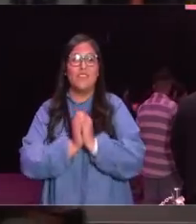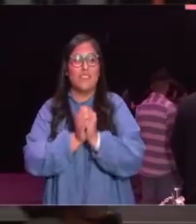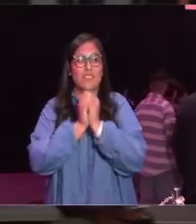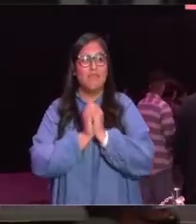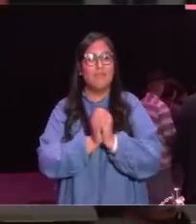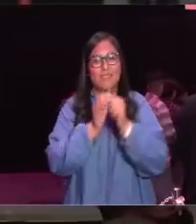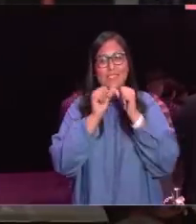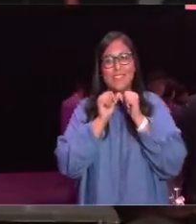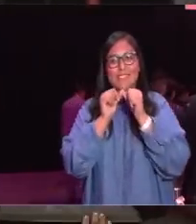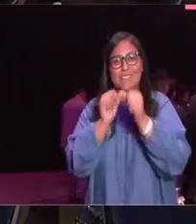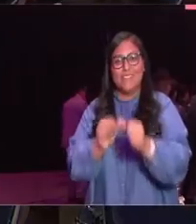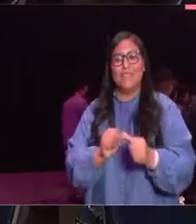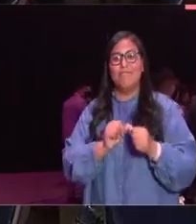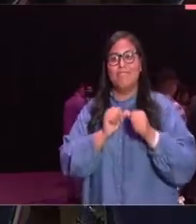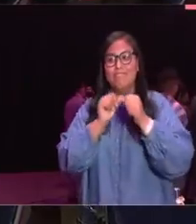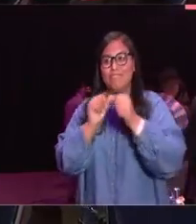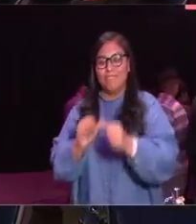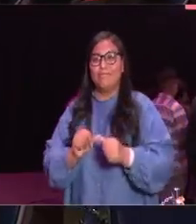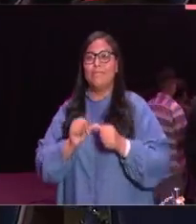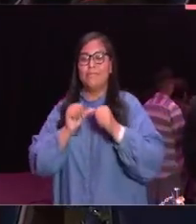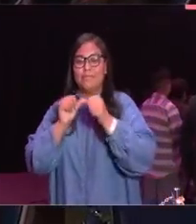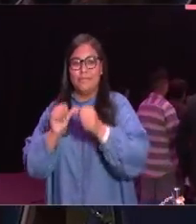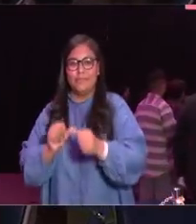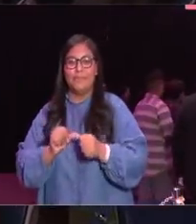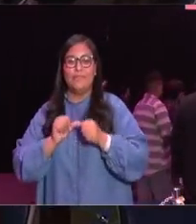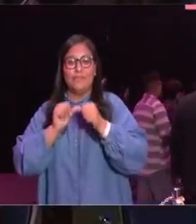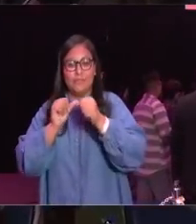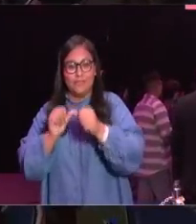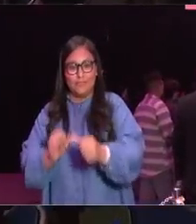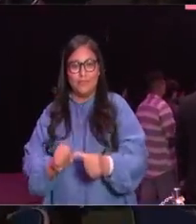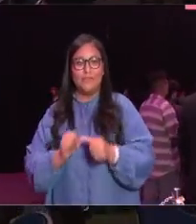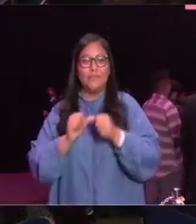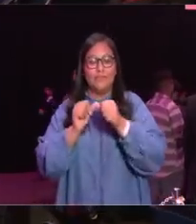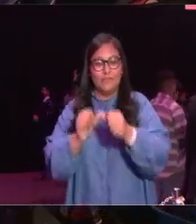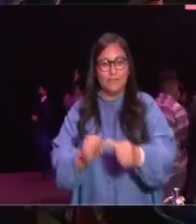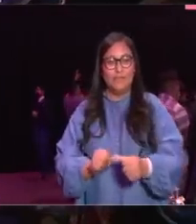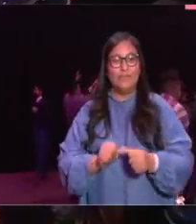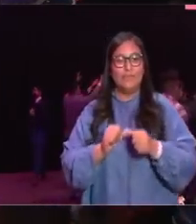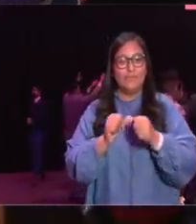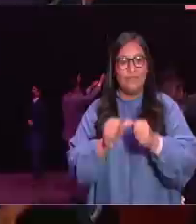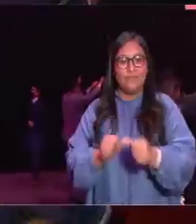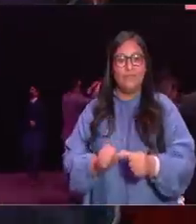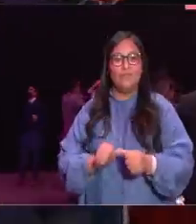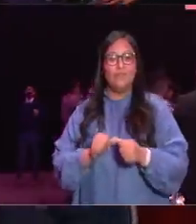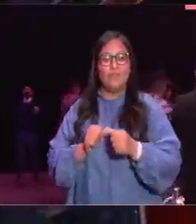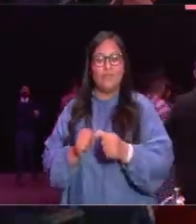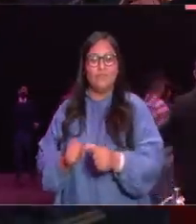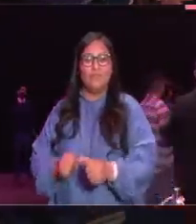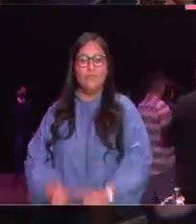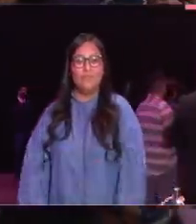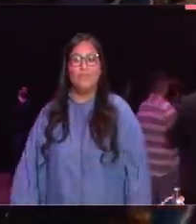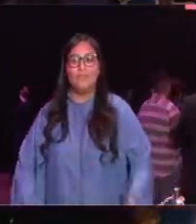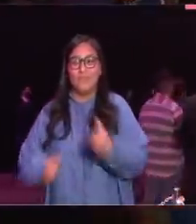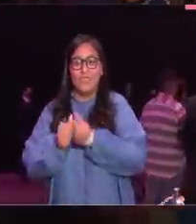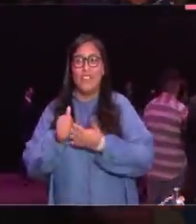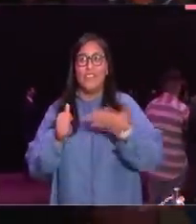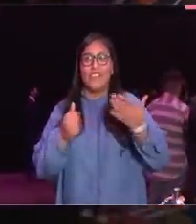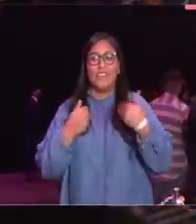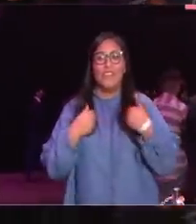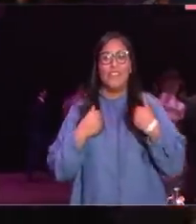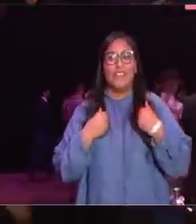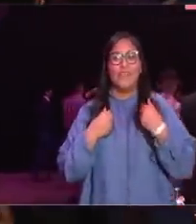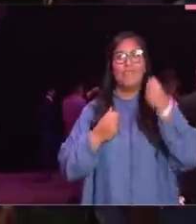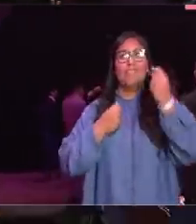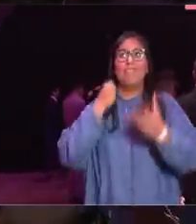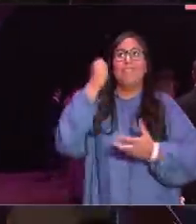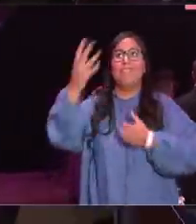canses, no te canses. Come on, don't get tired, don't get tired. Come on, let's give them our all. Vamos a darle todo. Vamos a